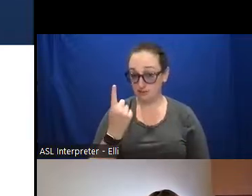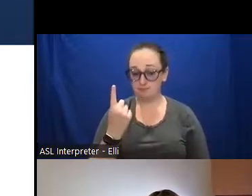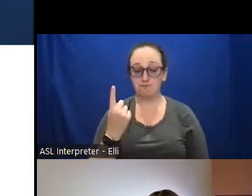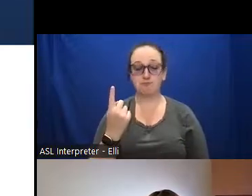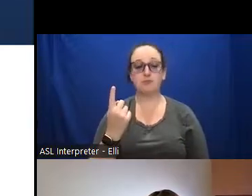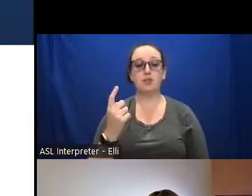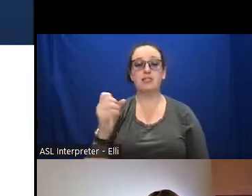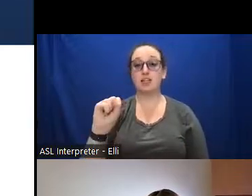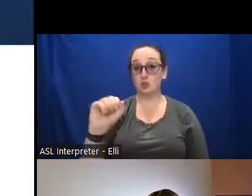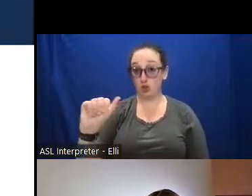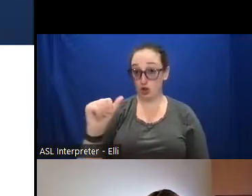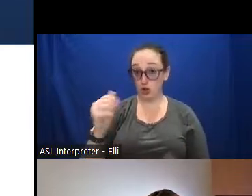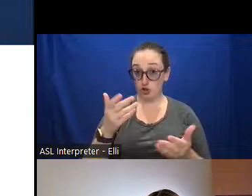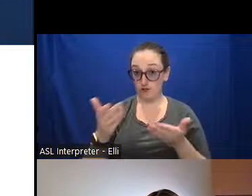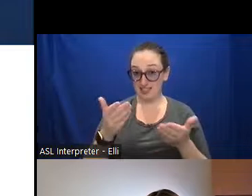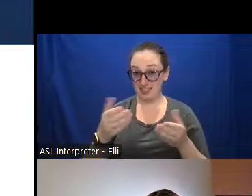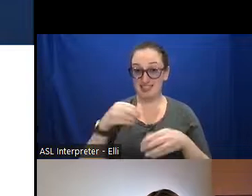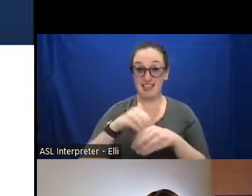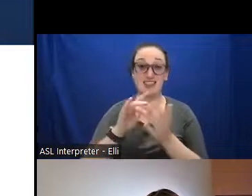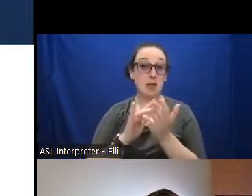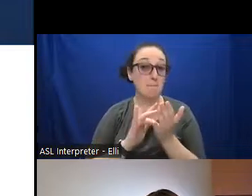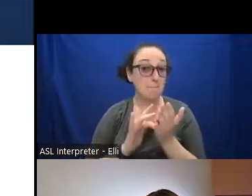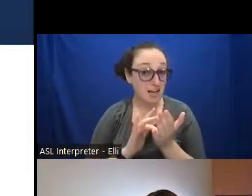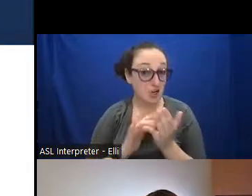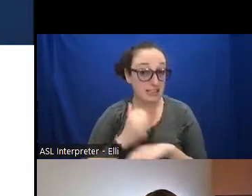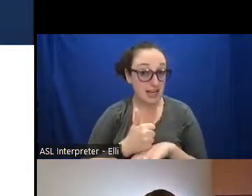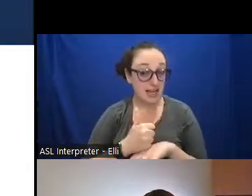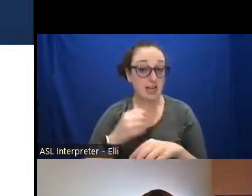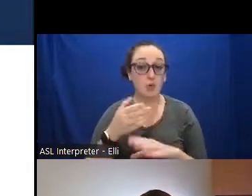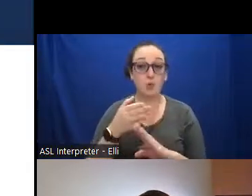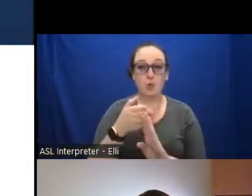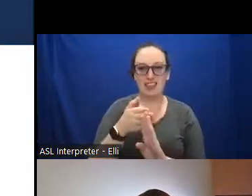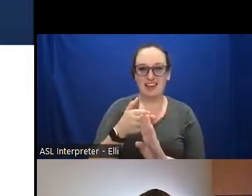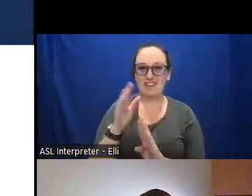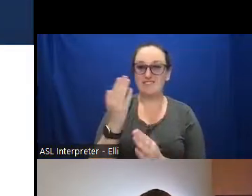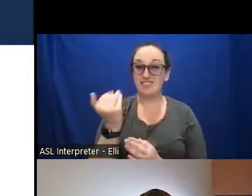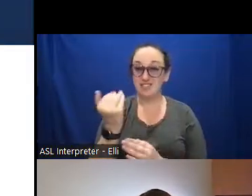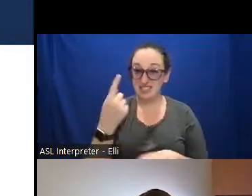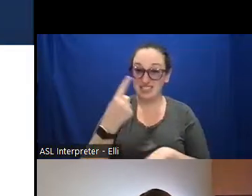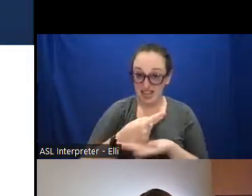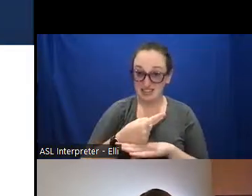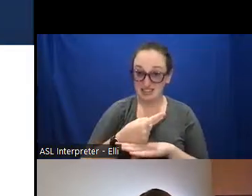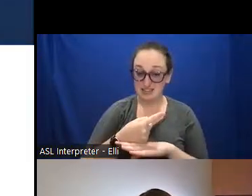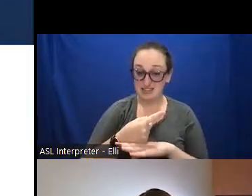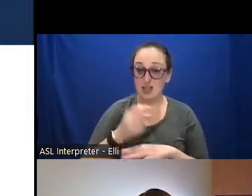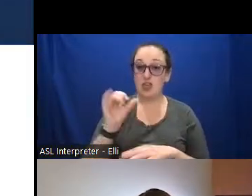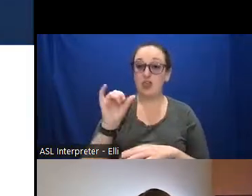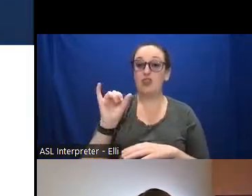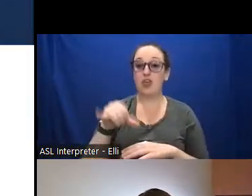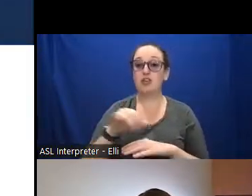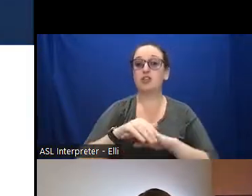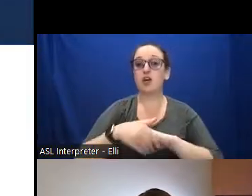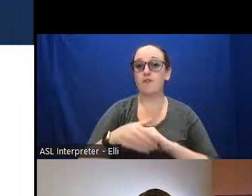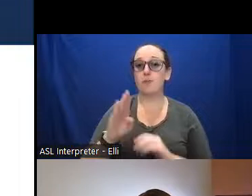provided in a medical setting within the first 15 days in the state of Maryland are covered by the sexual